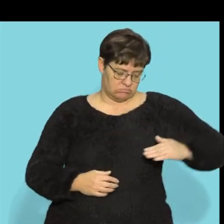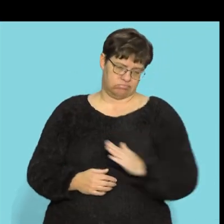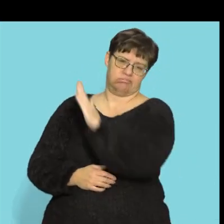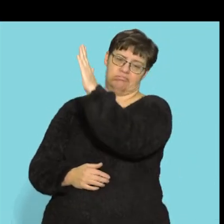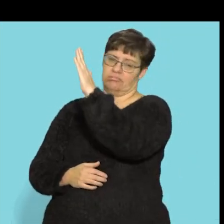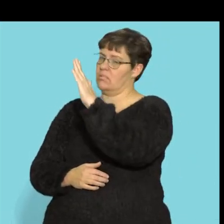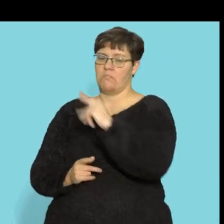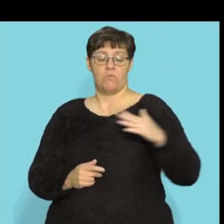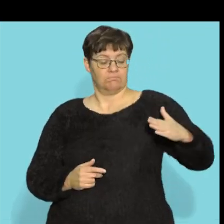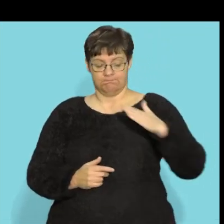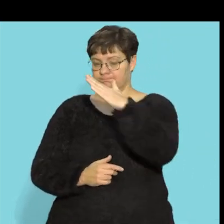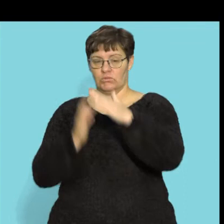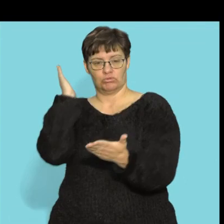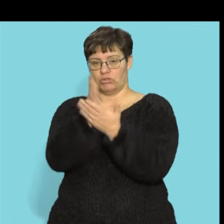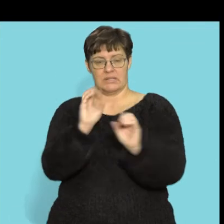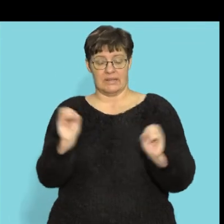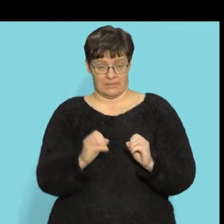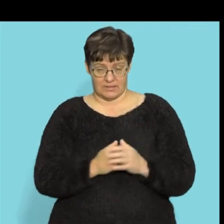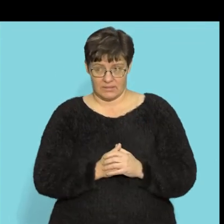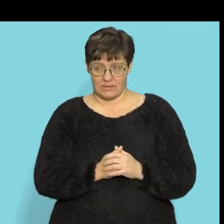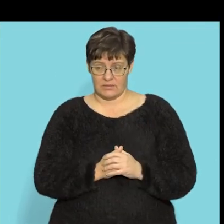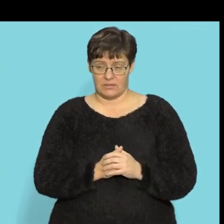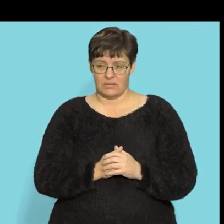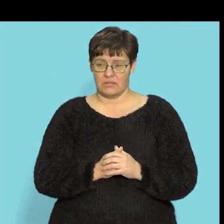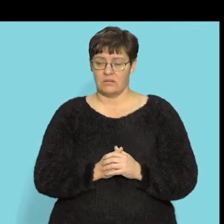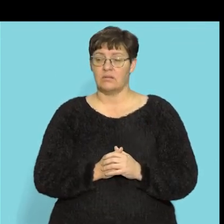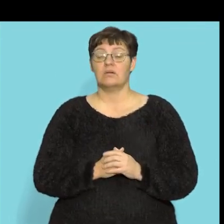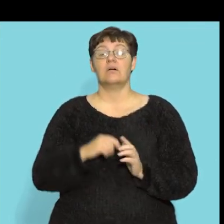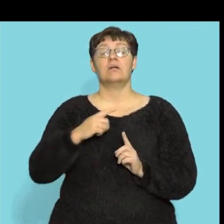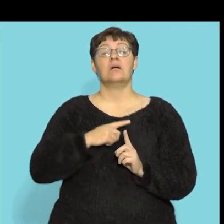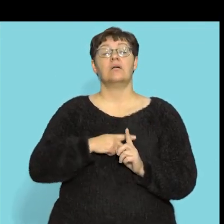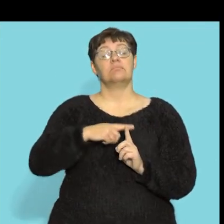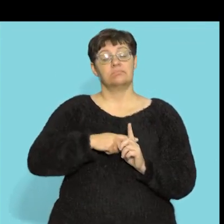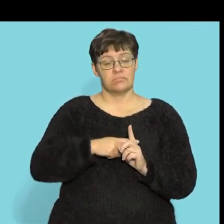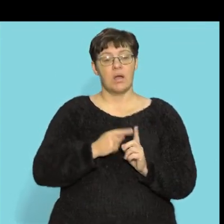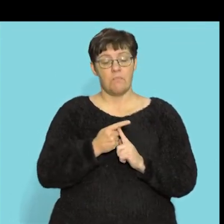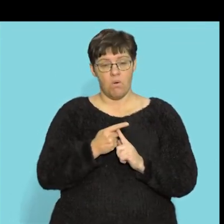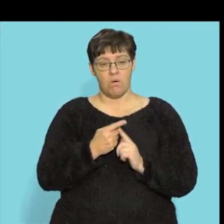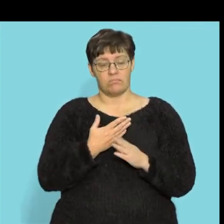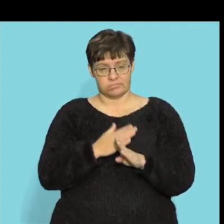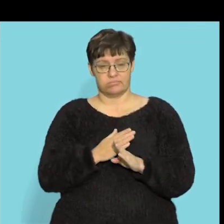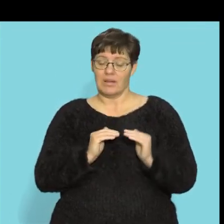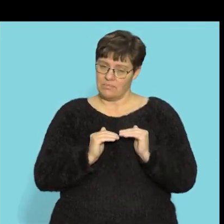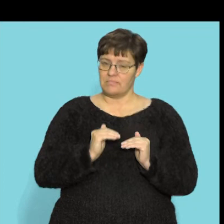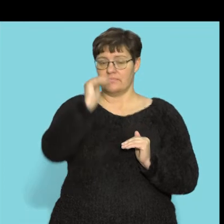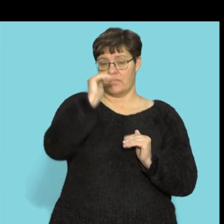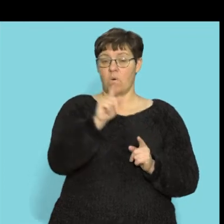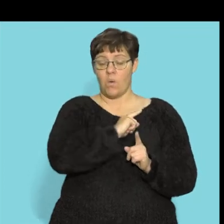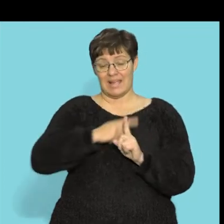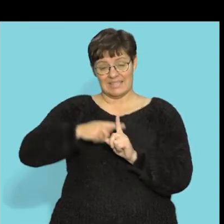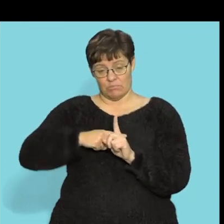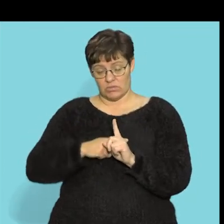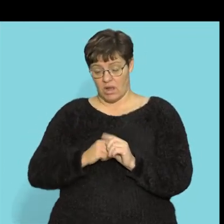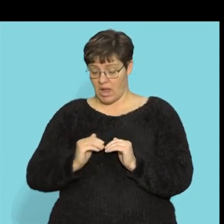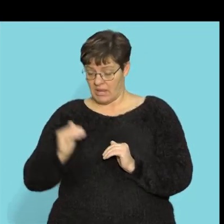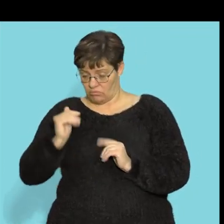from that trend. It's no longer linear. Now, we are saying that the resistance of a conductor increases as the